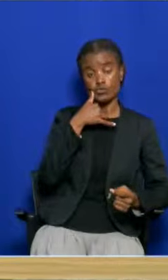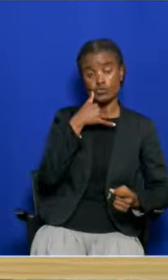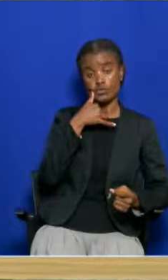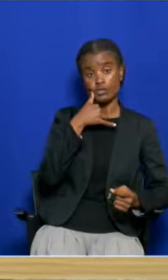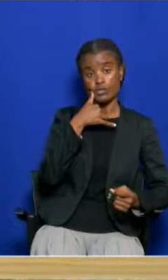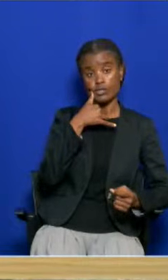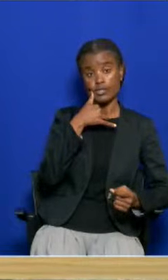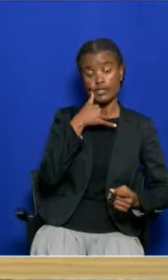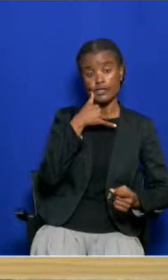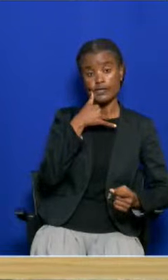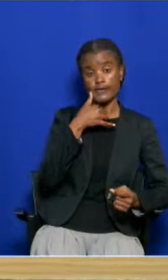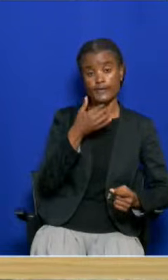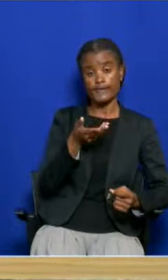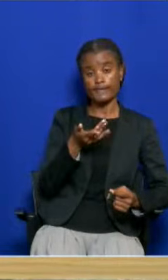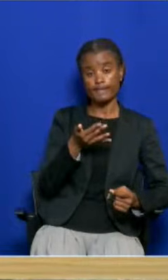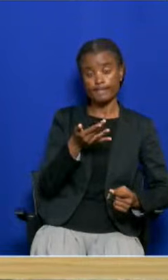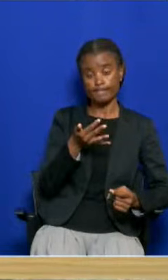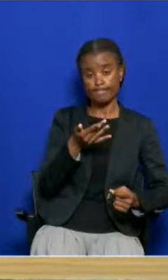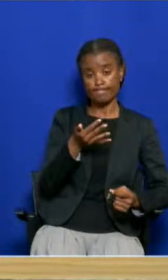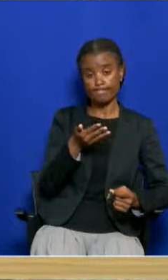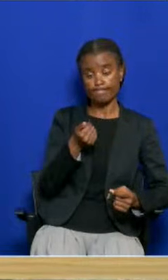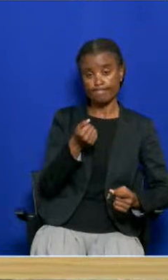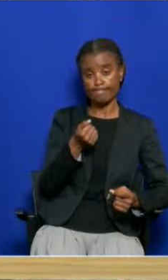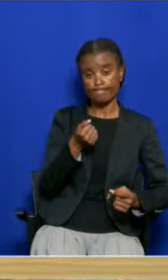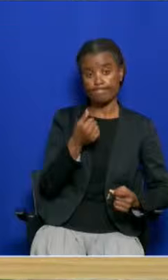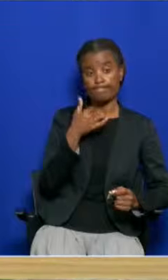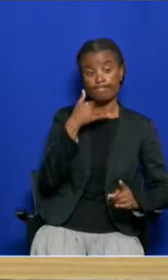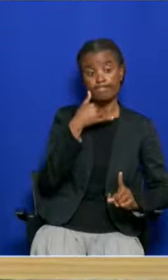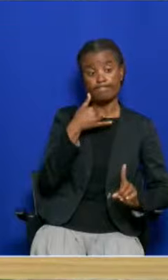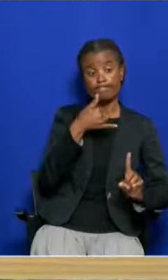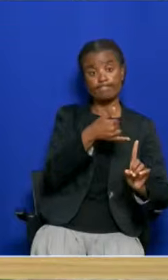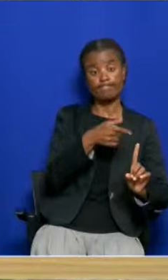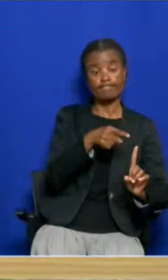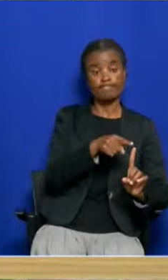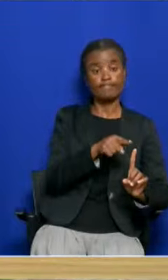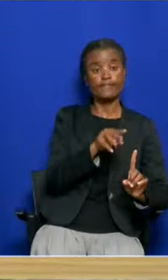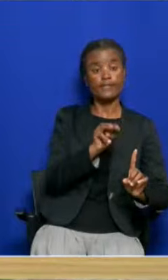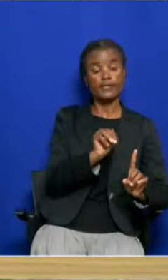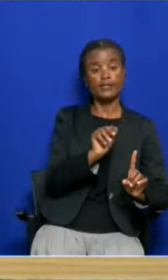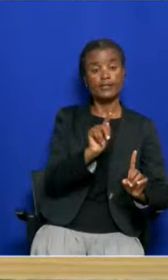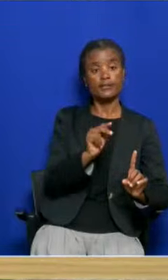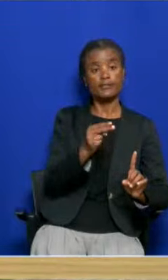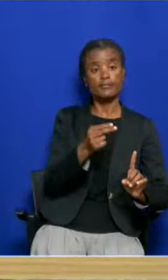to Mr. Mkhwanazi. I said, hey, they said it's